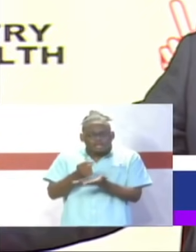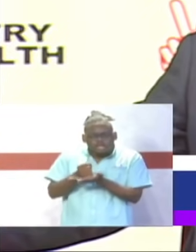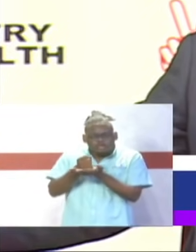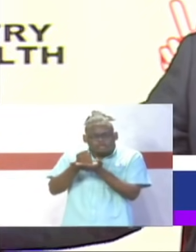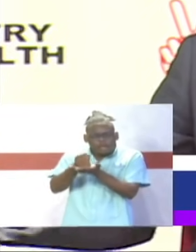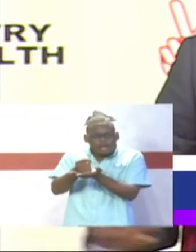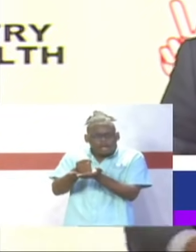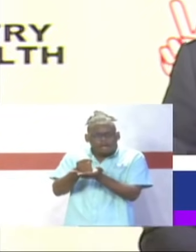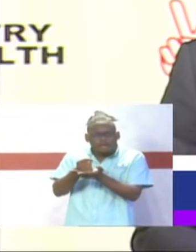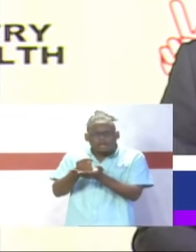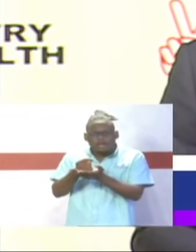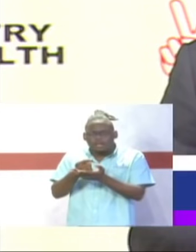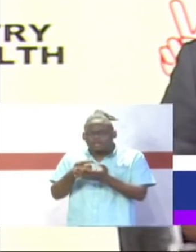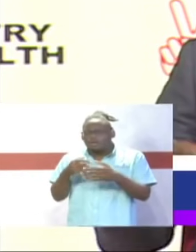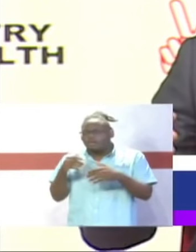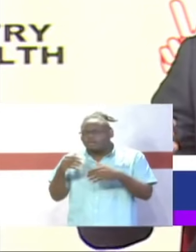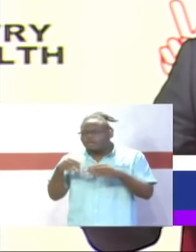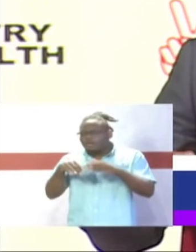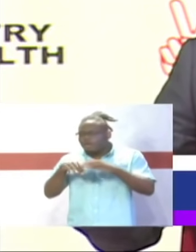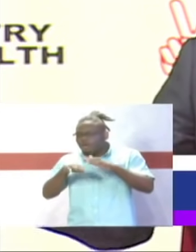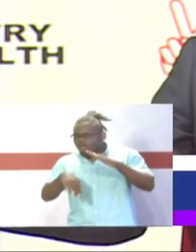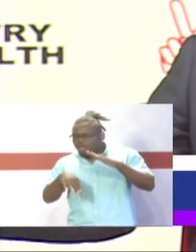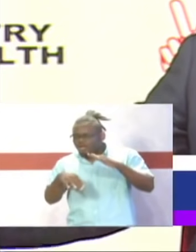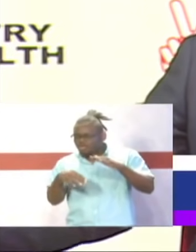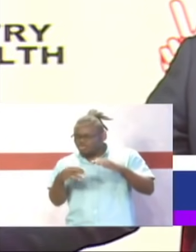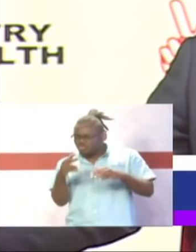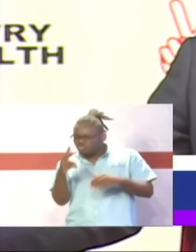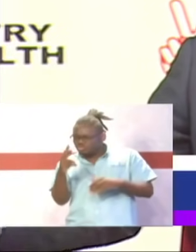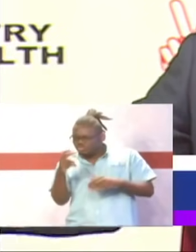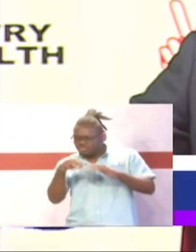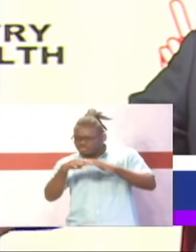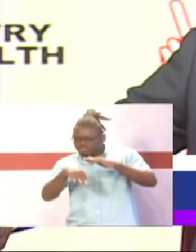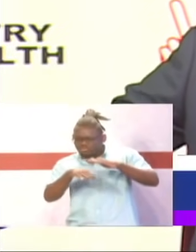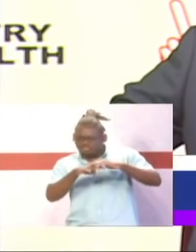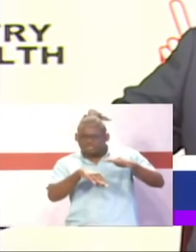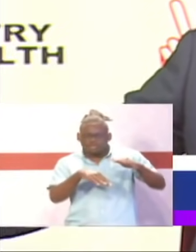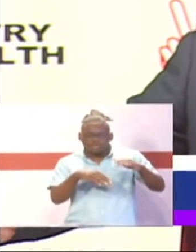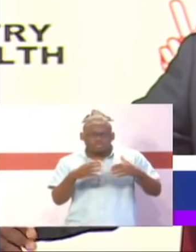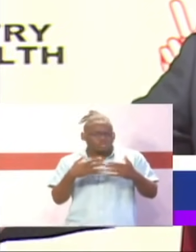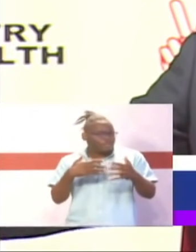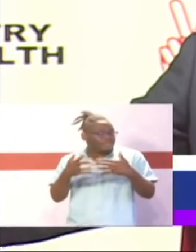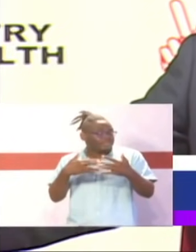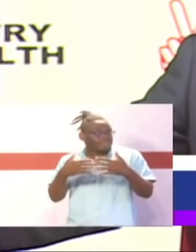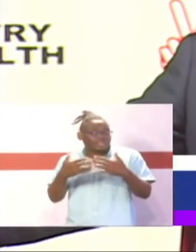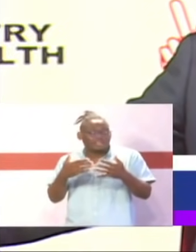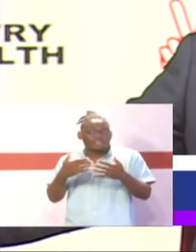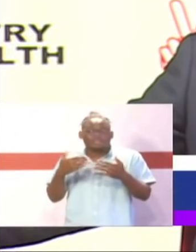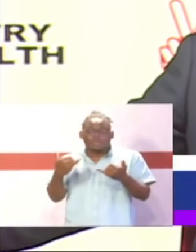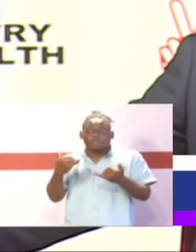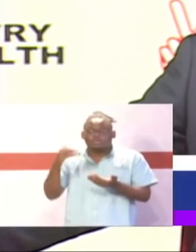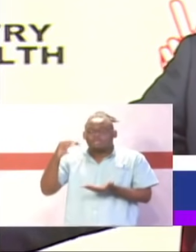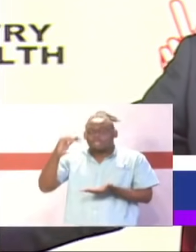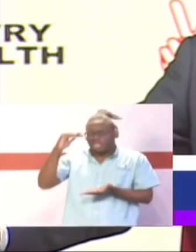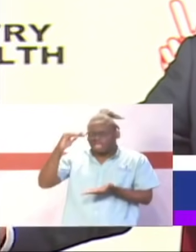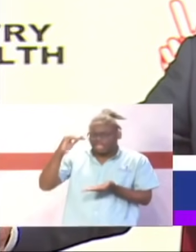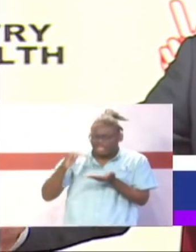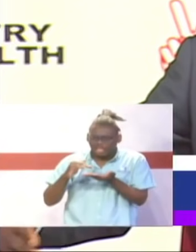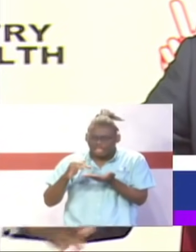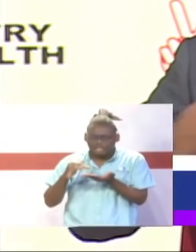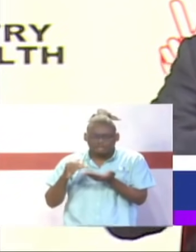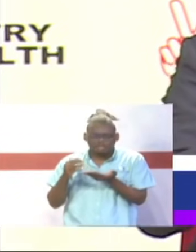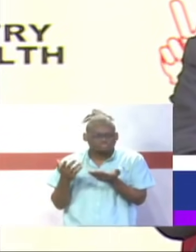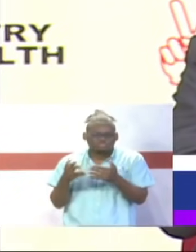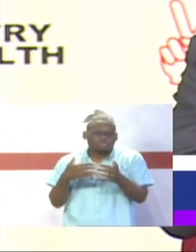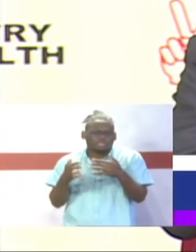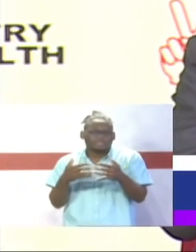400, sometimes 500. So that even though they get down to undetectable levels, the CD4s are already higher than the point at which they need